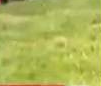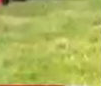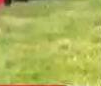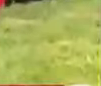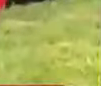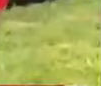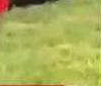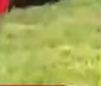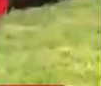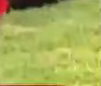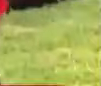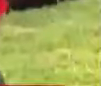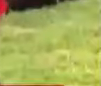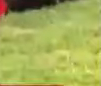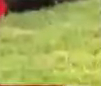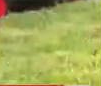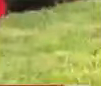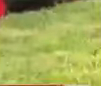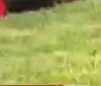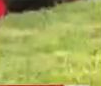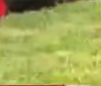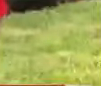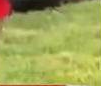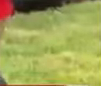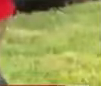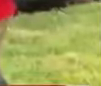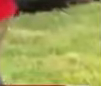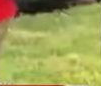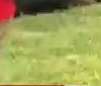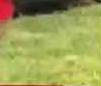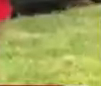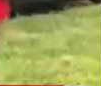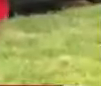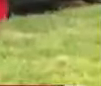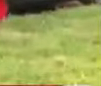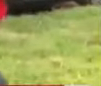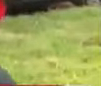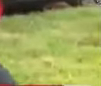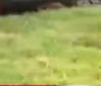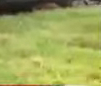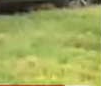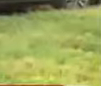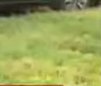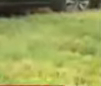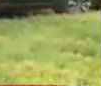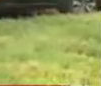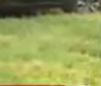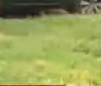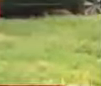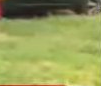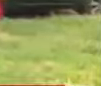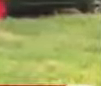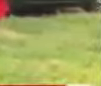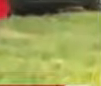PENDREAM TV. Now, so far so good. Say open online portal e Ghana. Nipa share, nipa